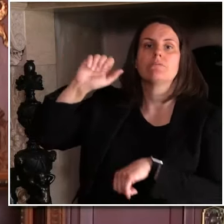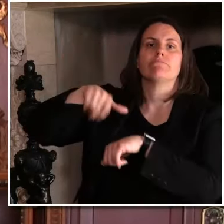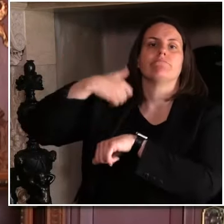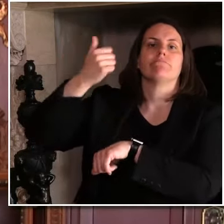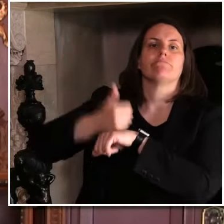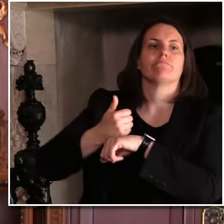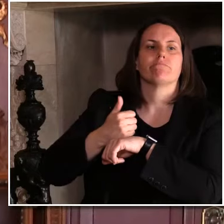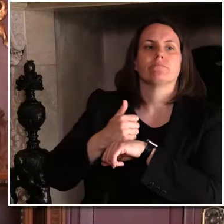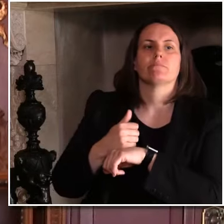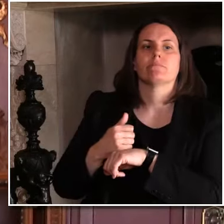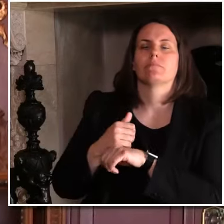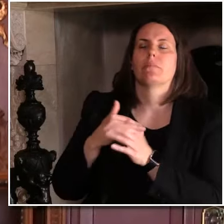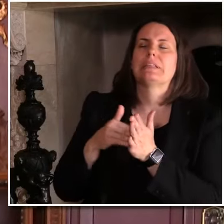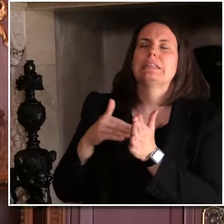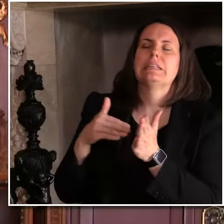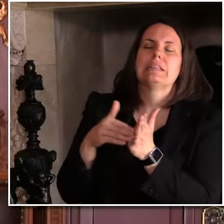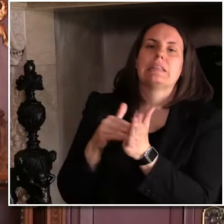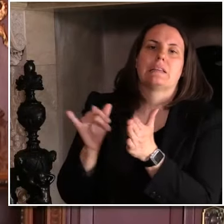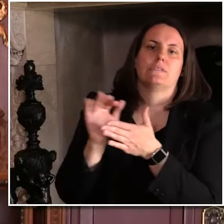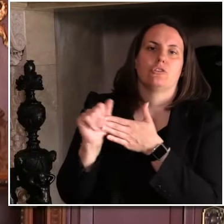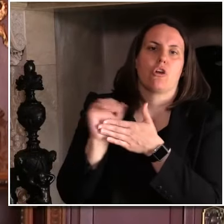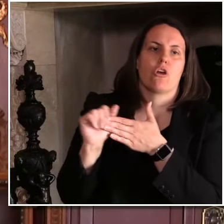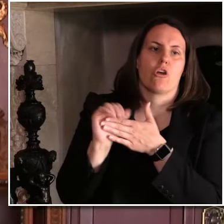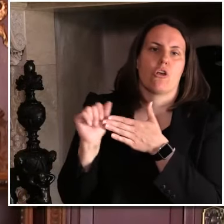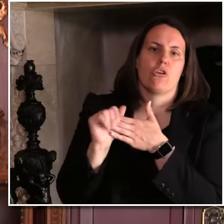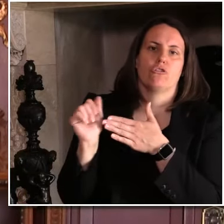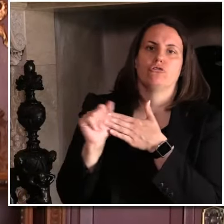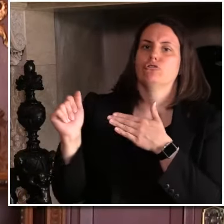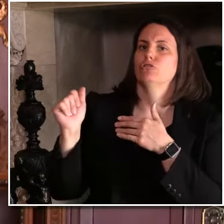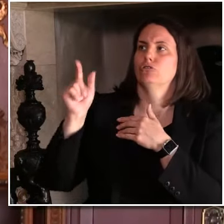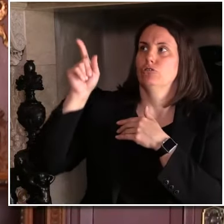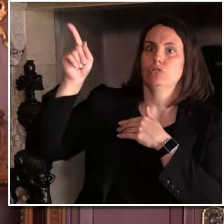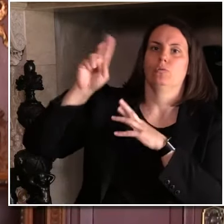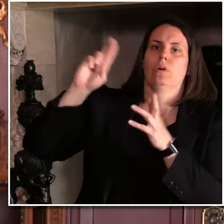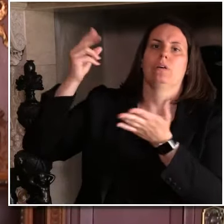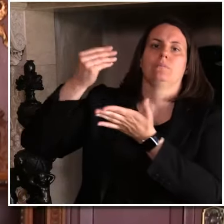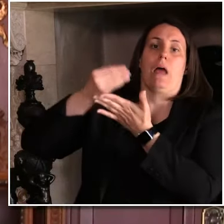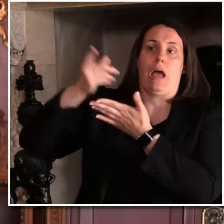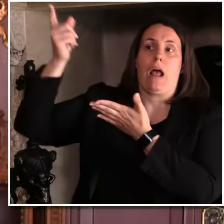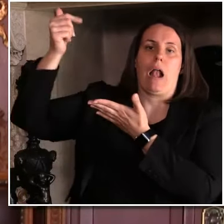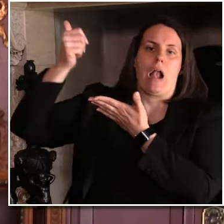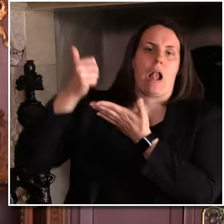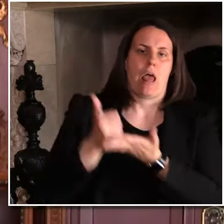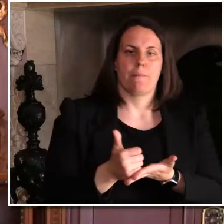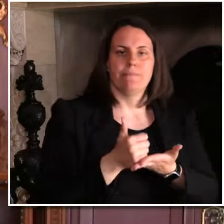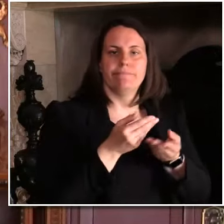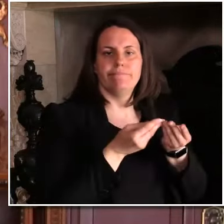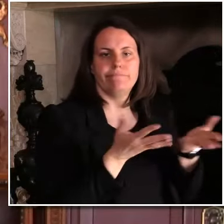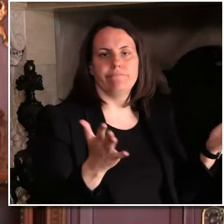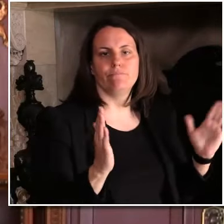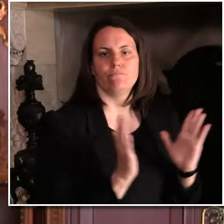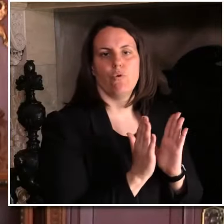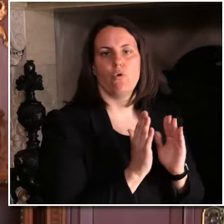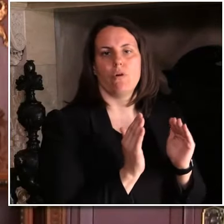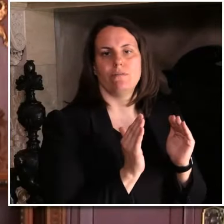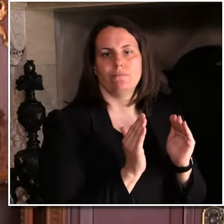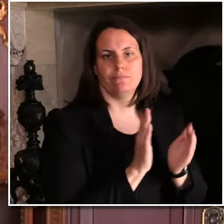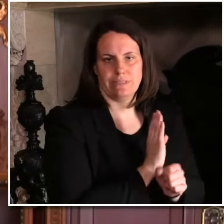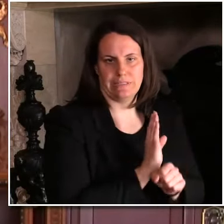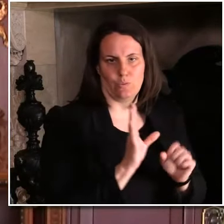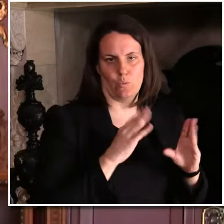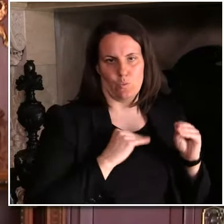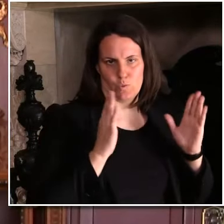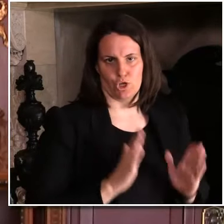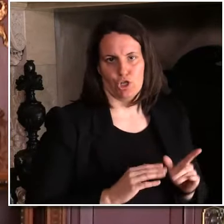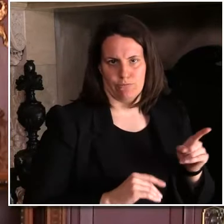that will help states to help small business owners not only kind of survive in this time, but